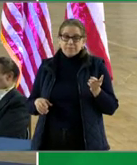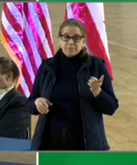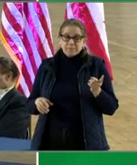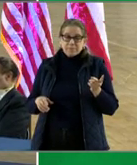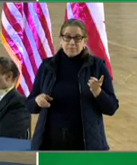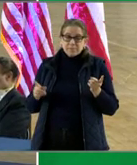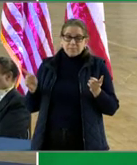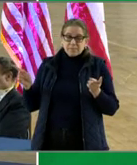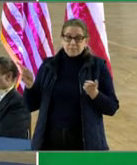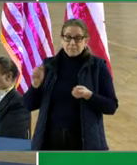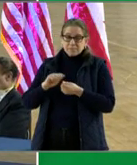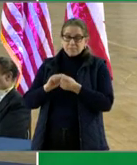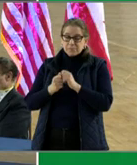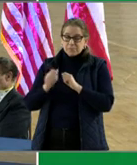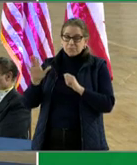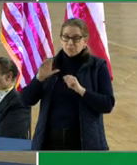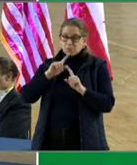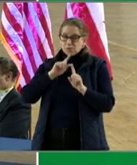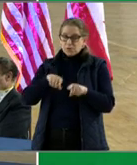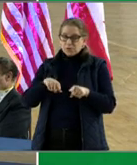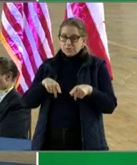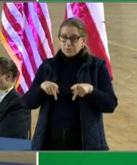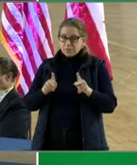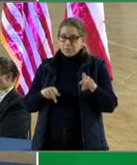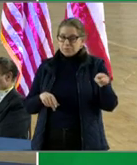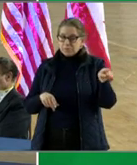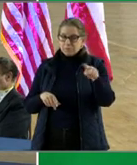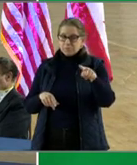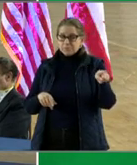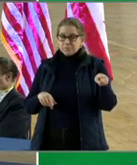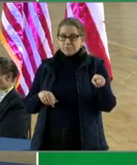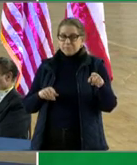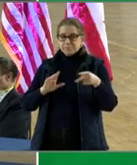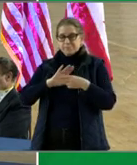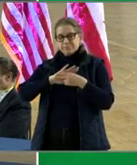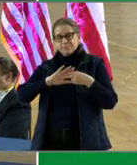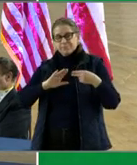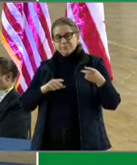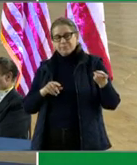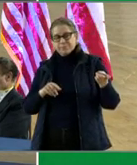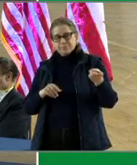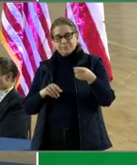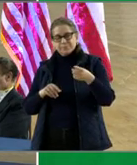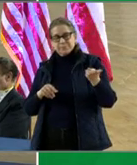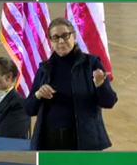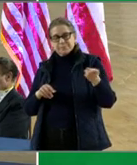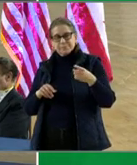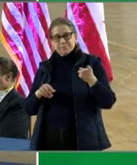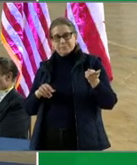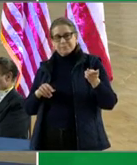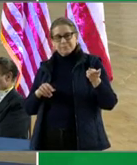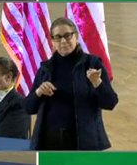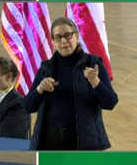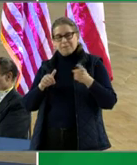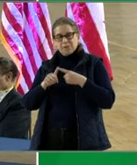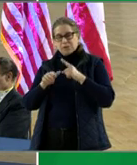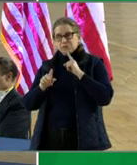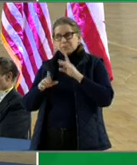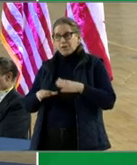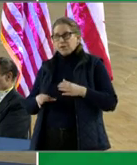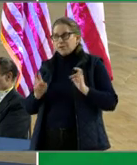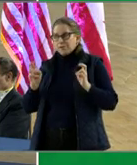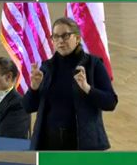to allow these people to be considered frontline first responders, if you will, would the city then